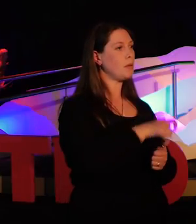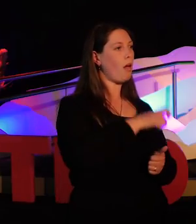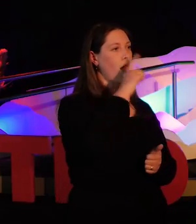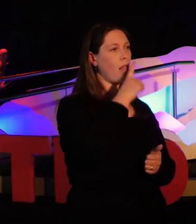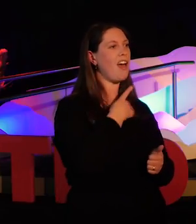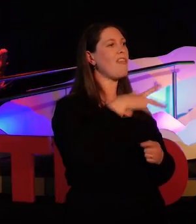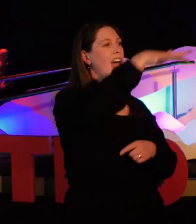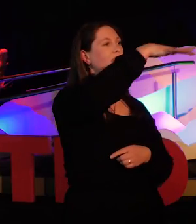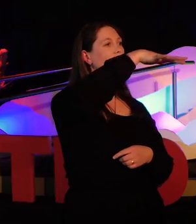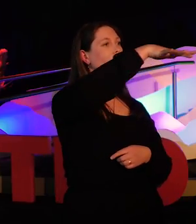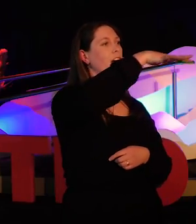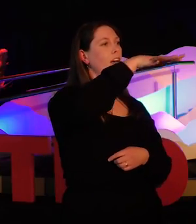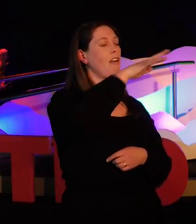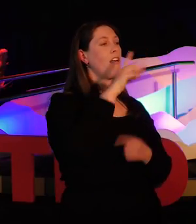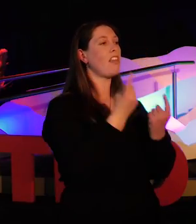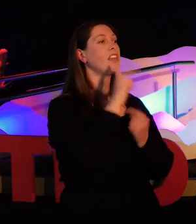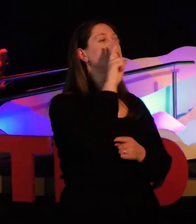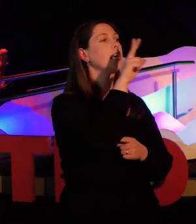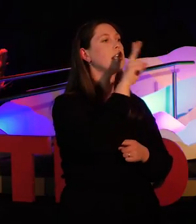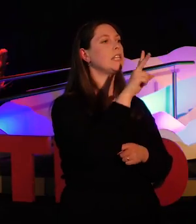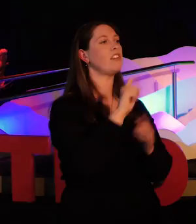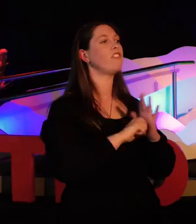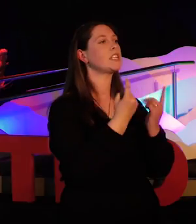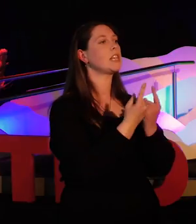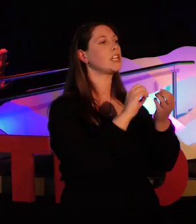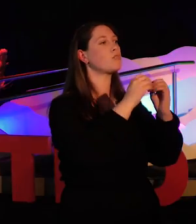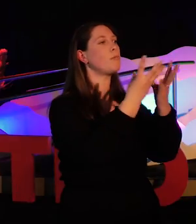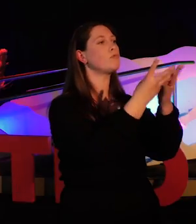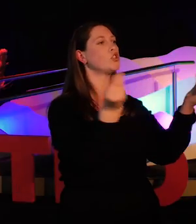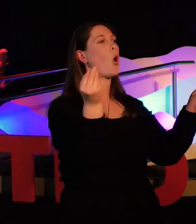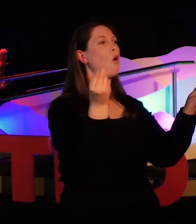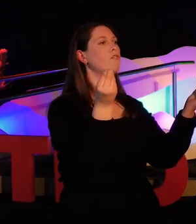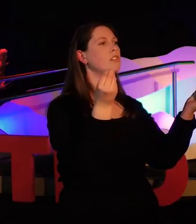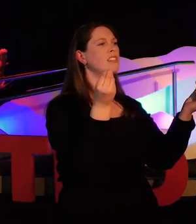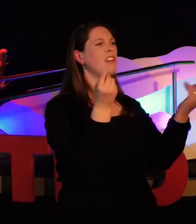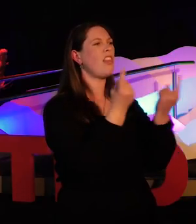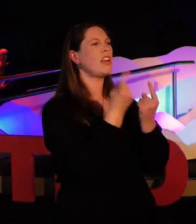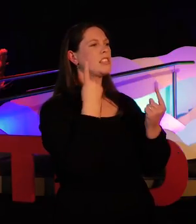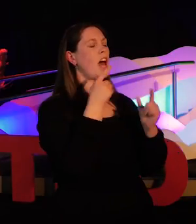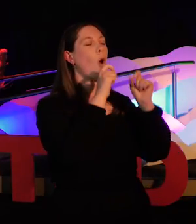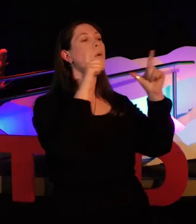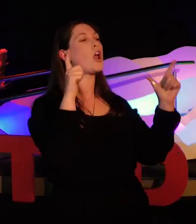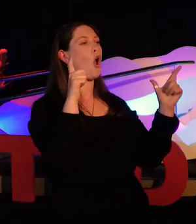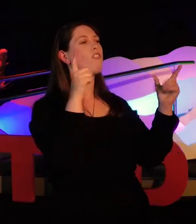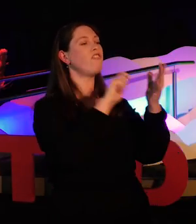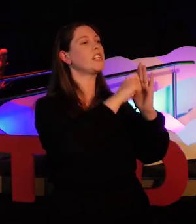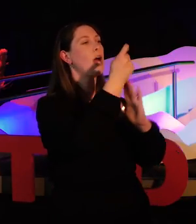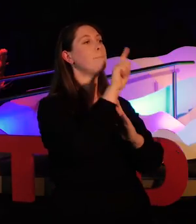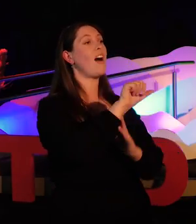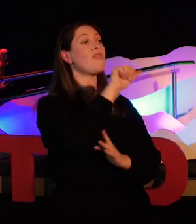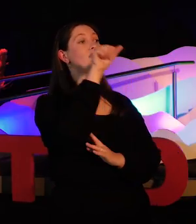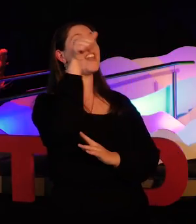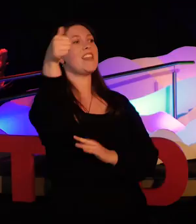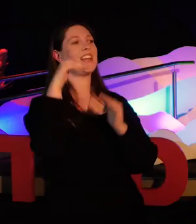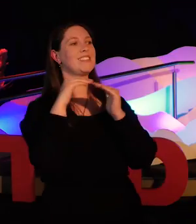there, dealing with what they can see, fixing things, making problems go away, sorting out what they can already see. The next level,